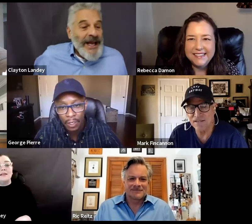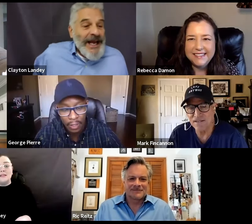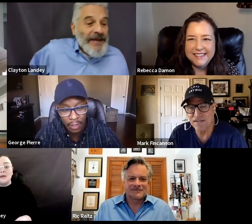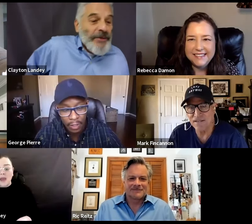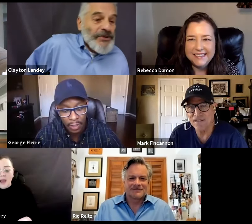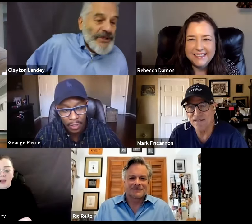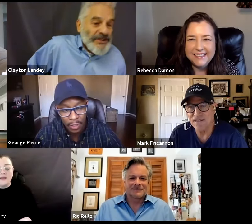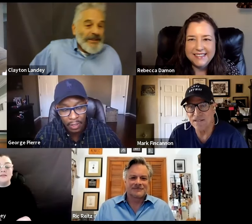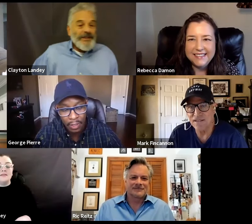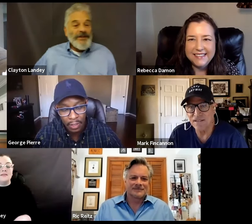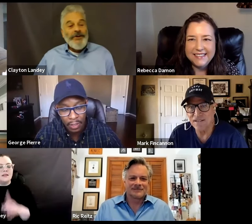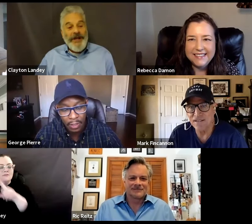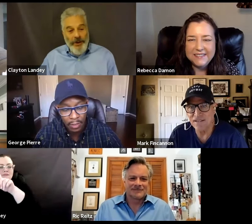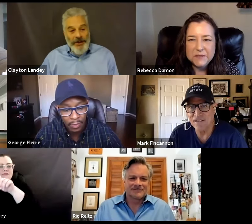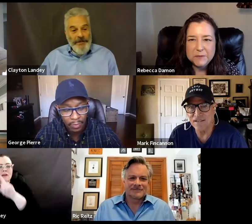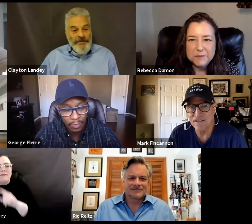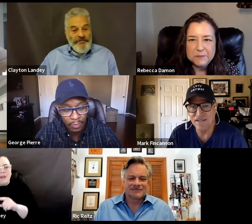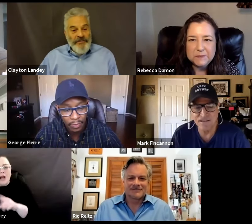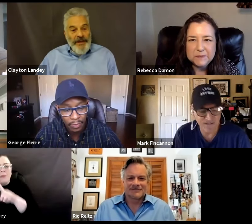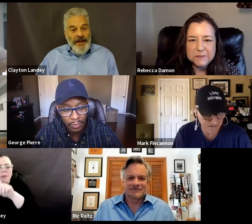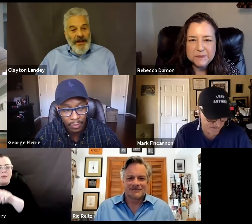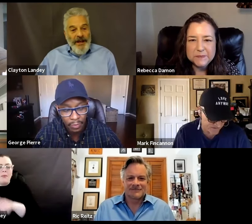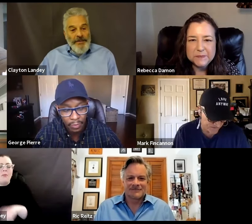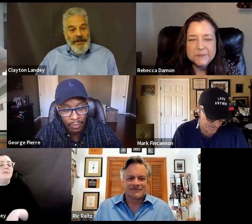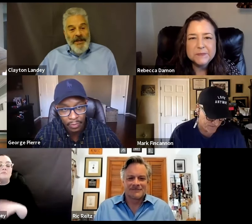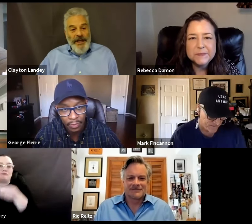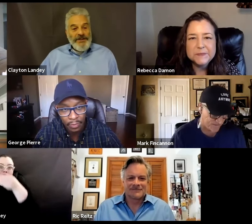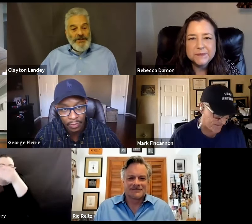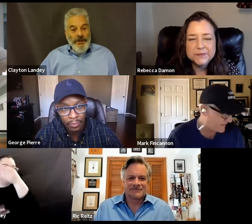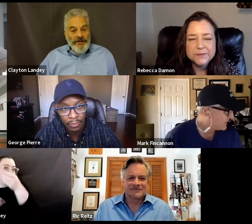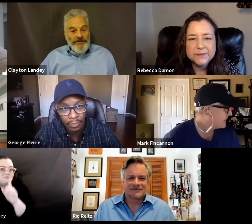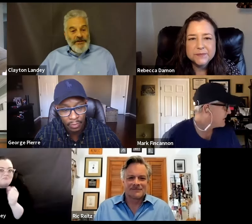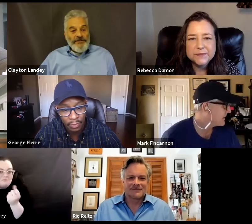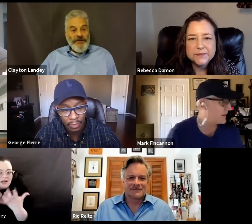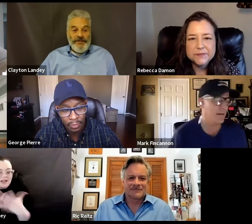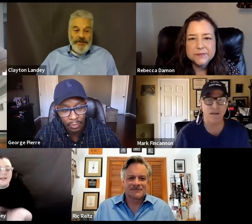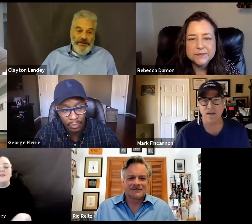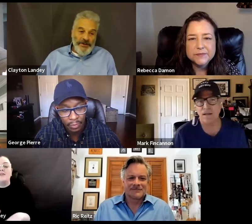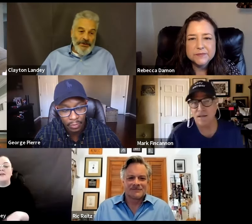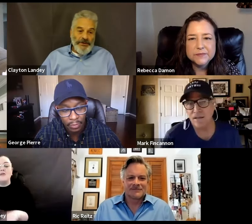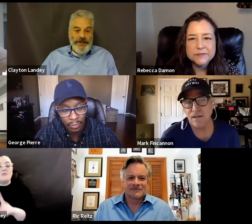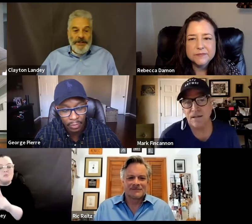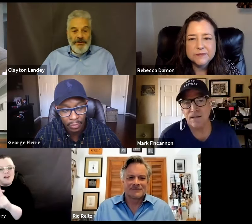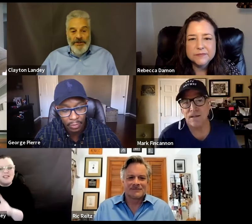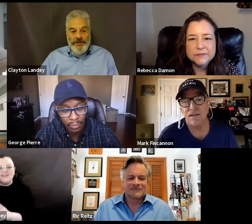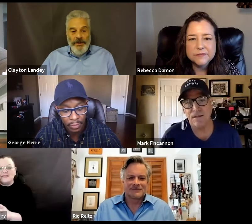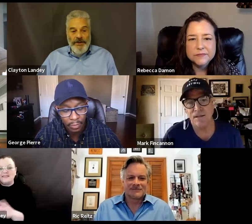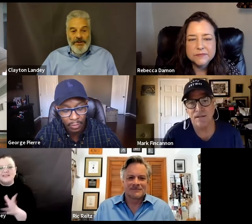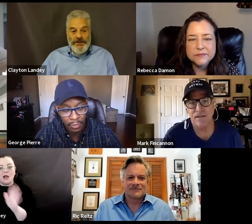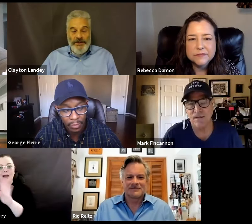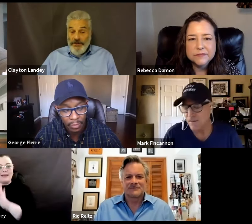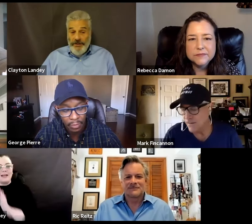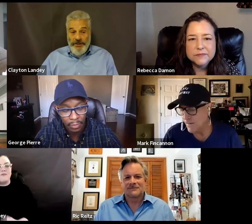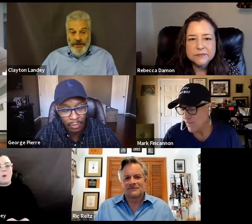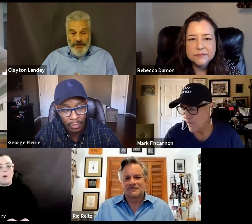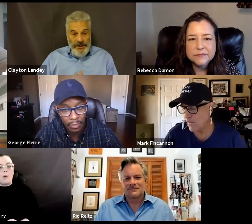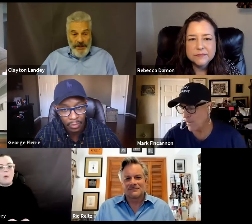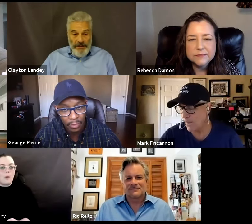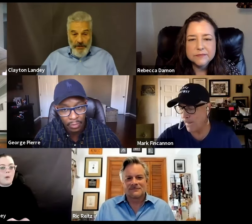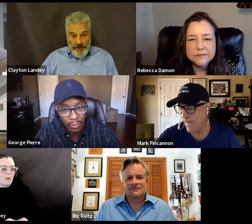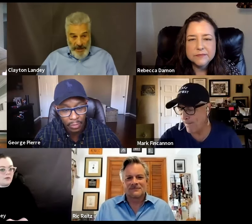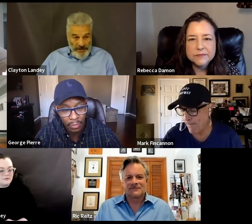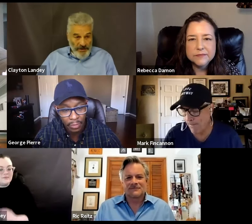Universal, and most recently, the OWN Network. Pierre Casting's worked on feature films such as No Good Deed, which was 2 straight